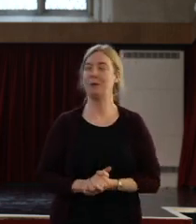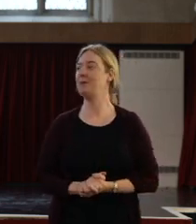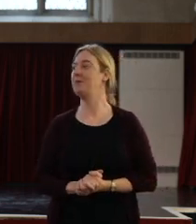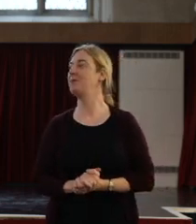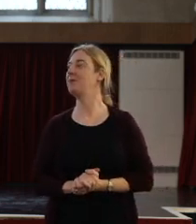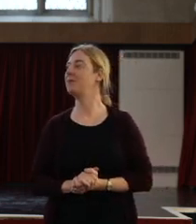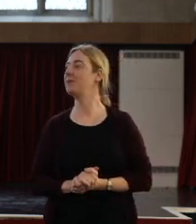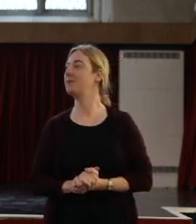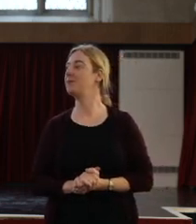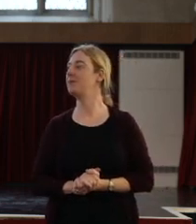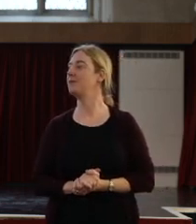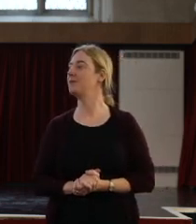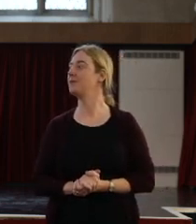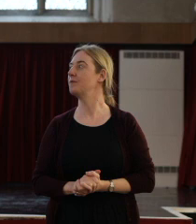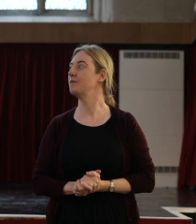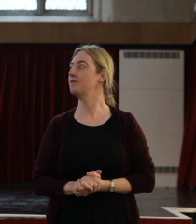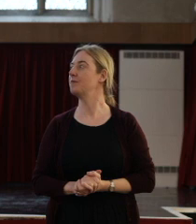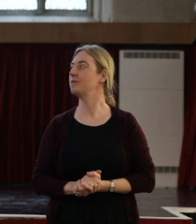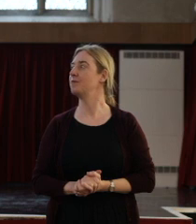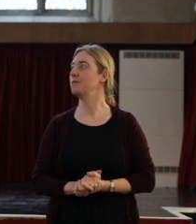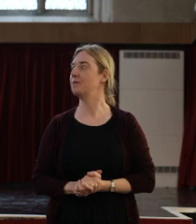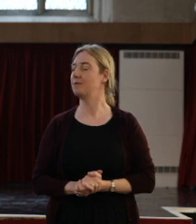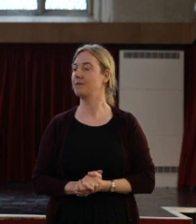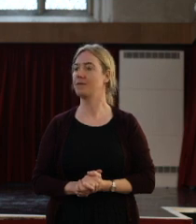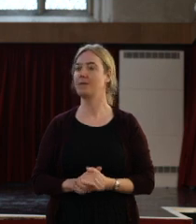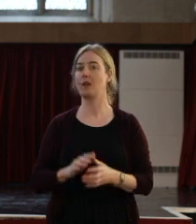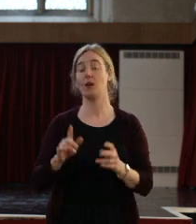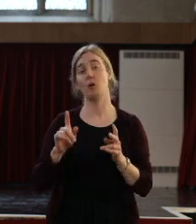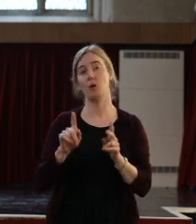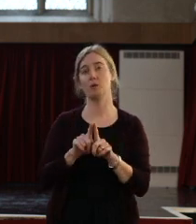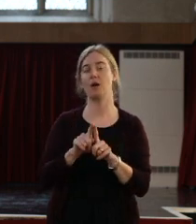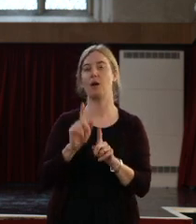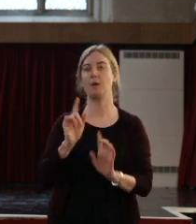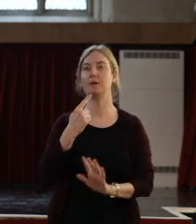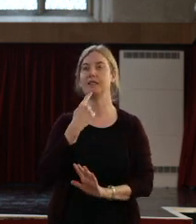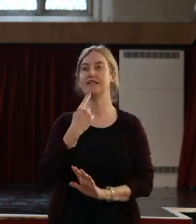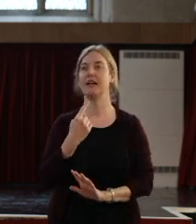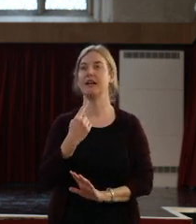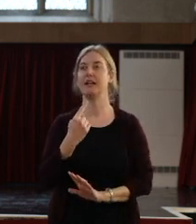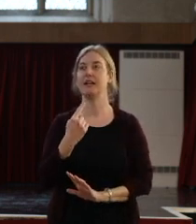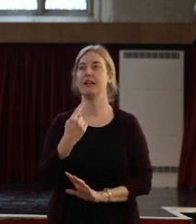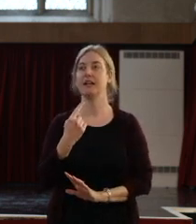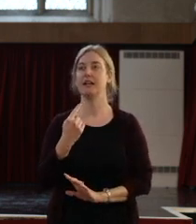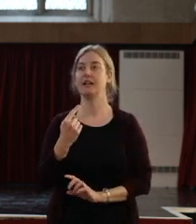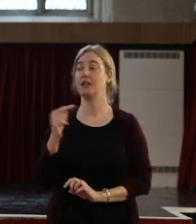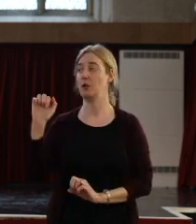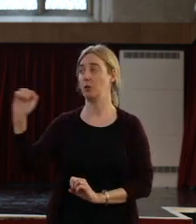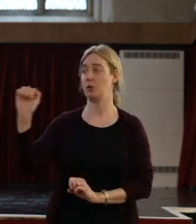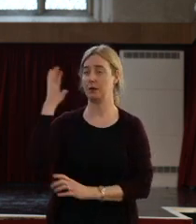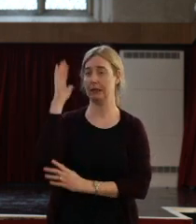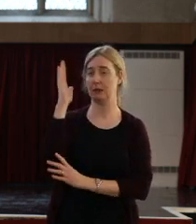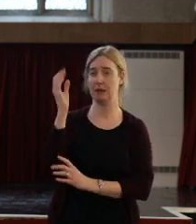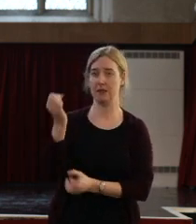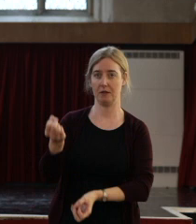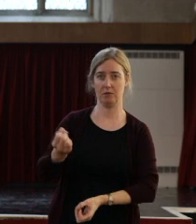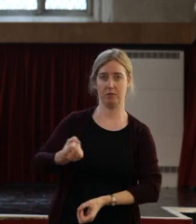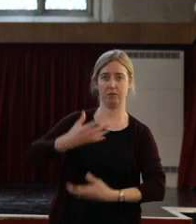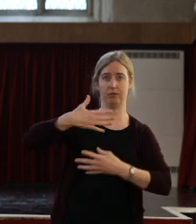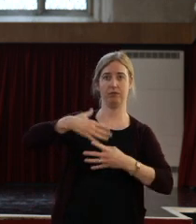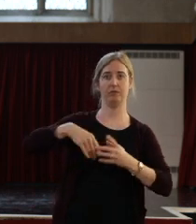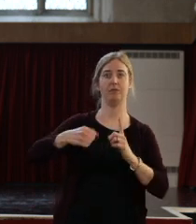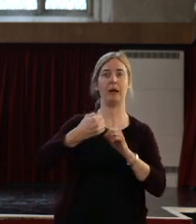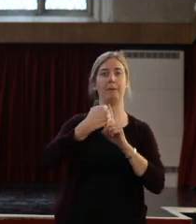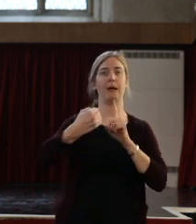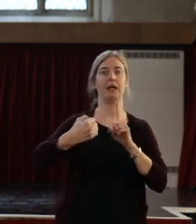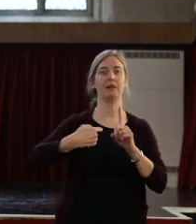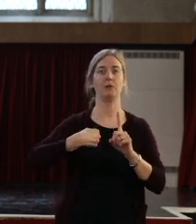I would also say probably one of the things that it reflected on myself is the value of the